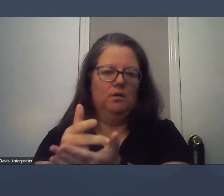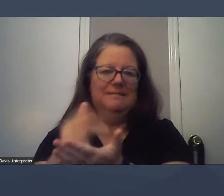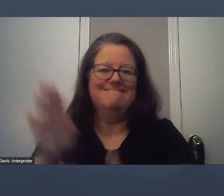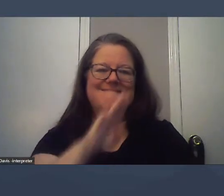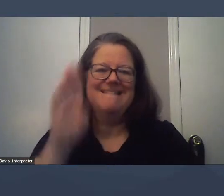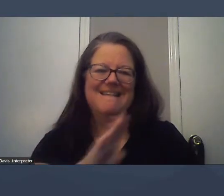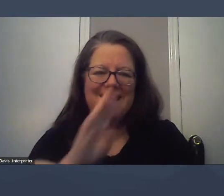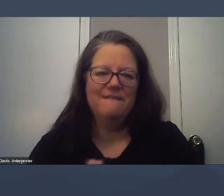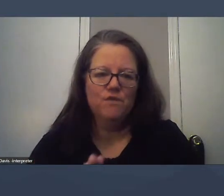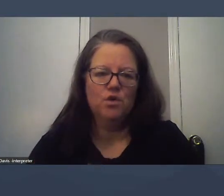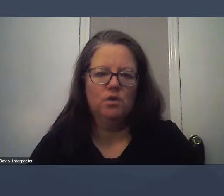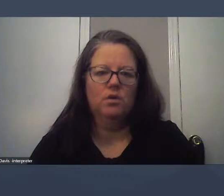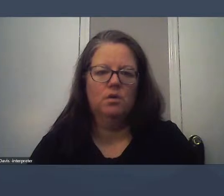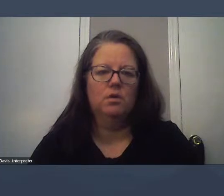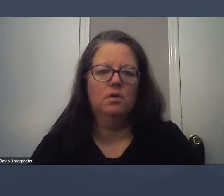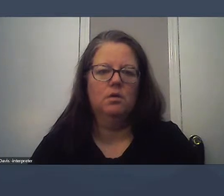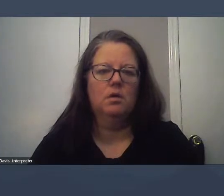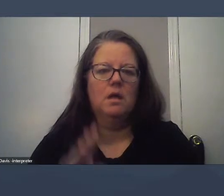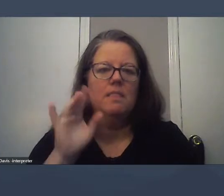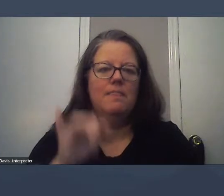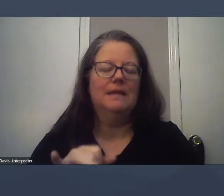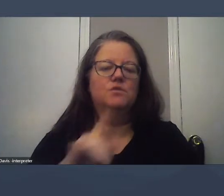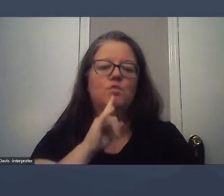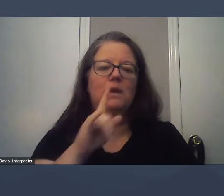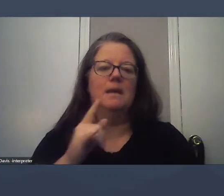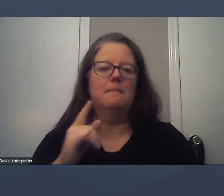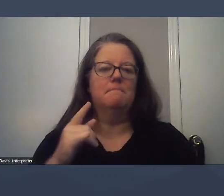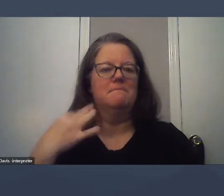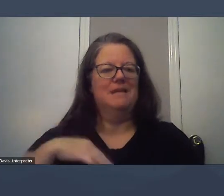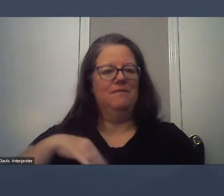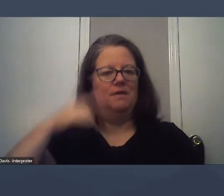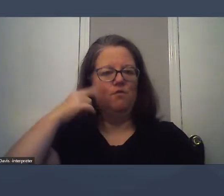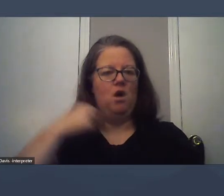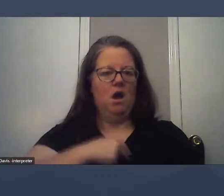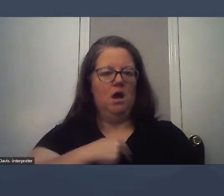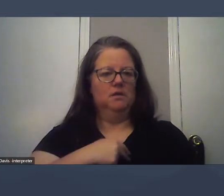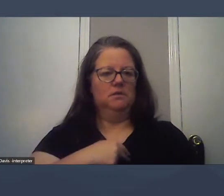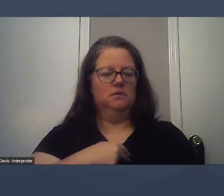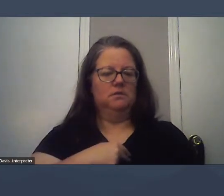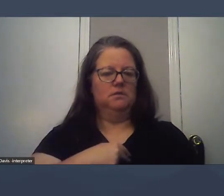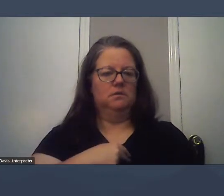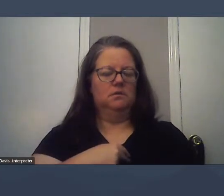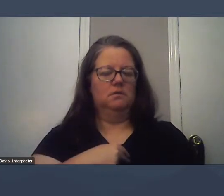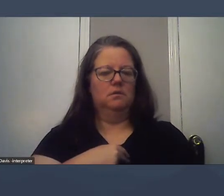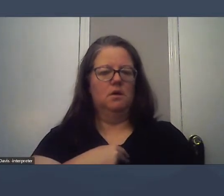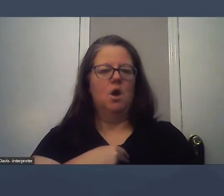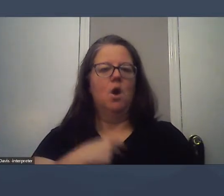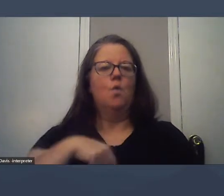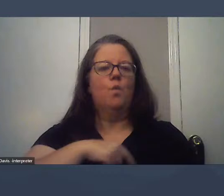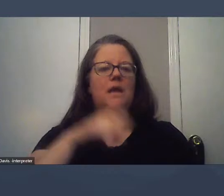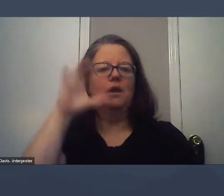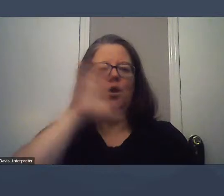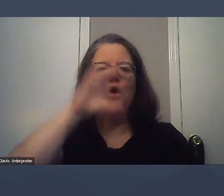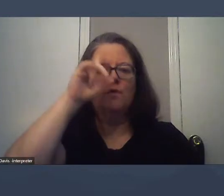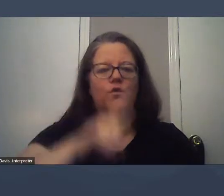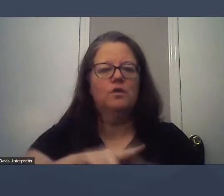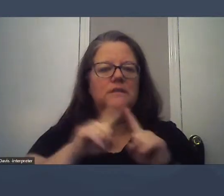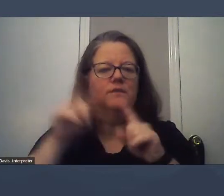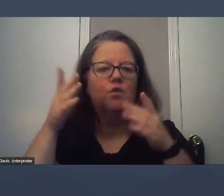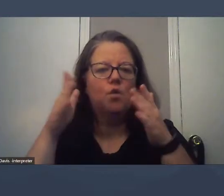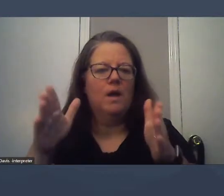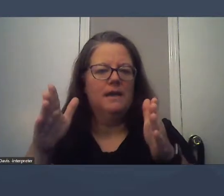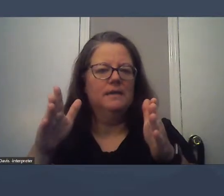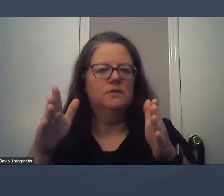fact, it's an amenity to us. We live in Uptown, we're north of the park, and we look for ways to become fed